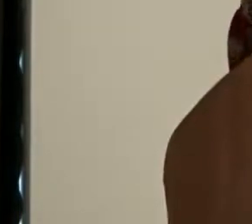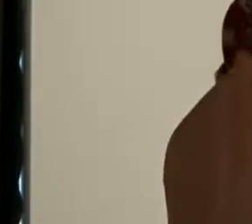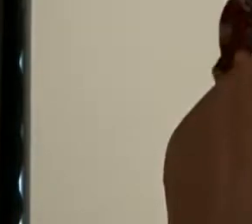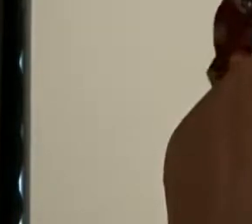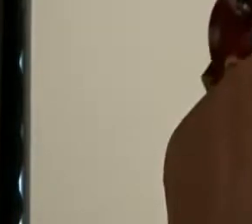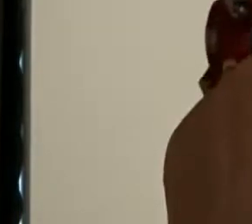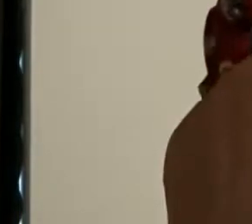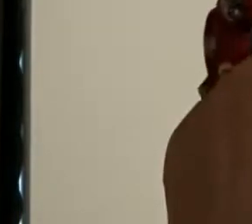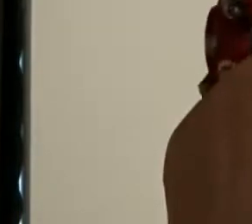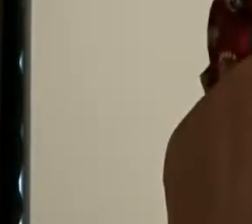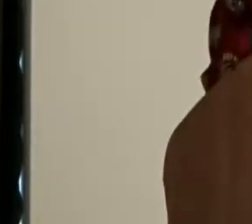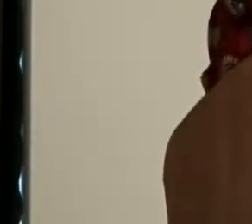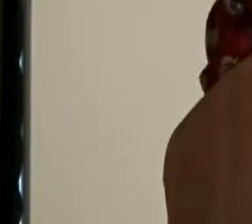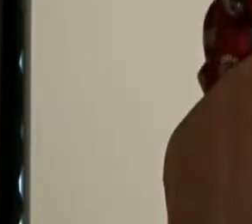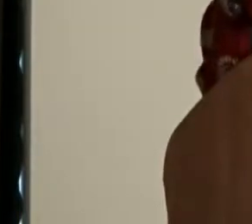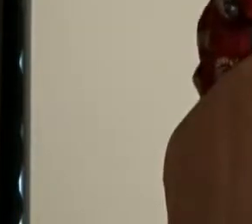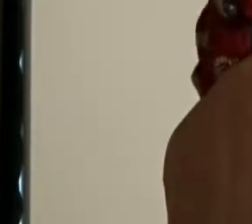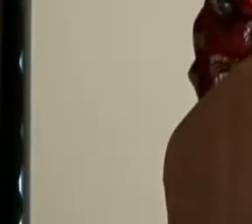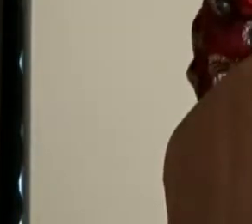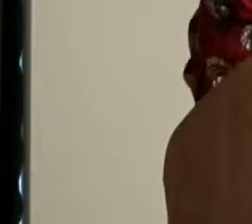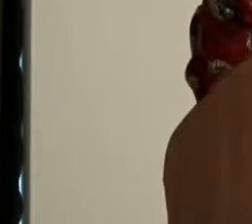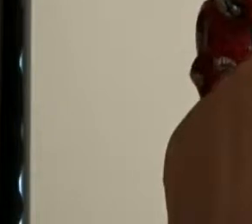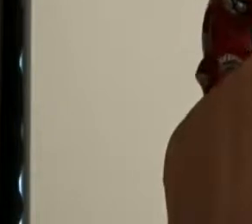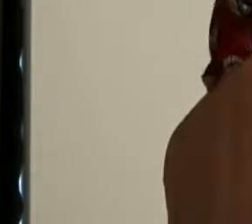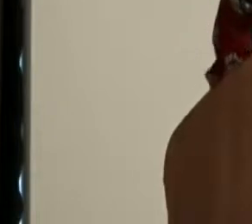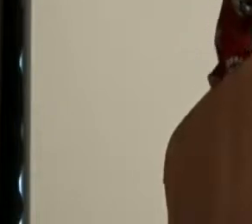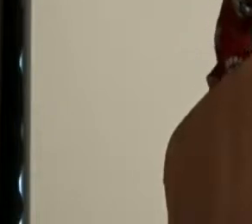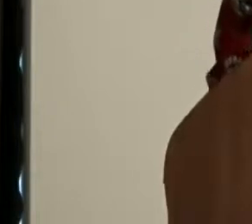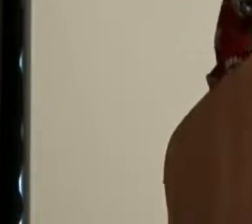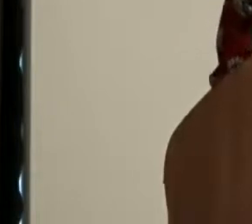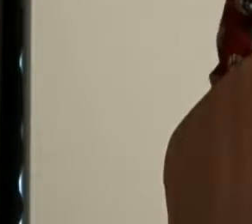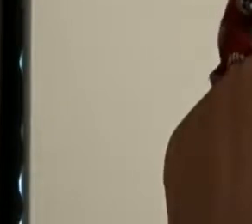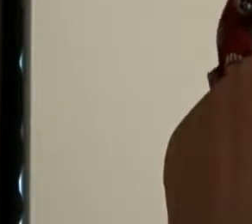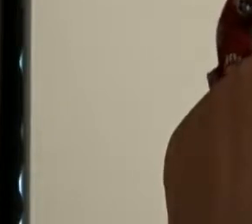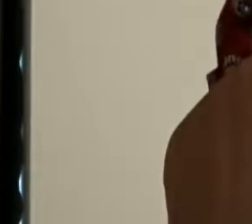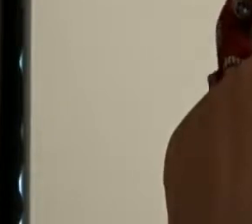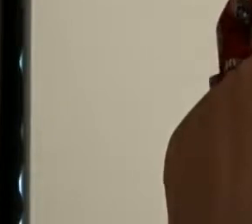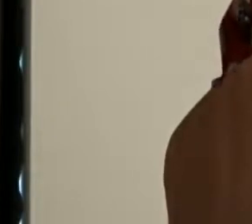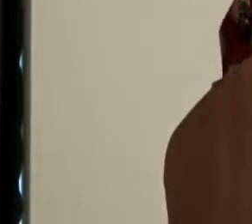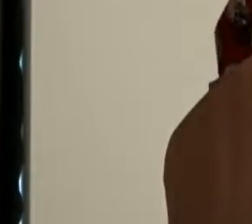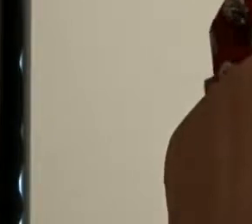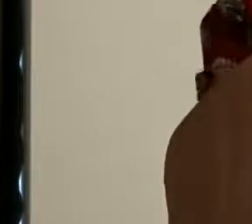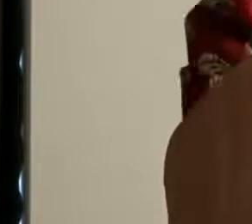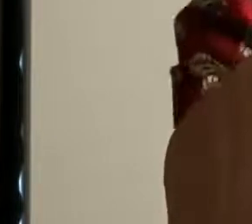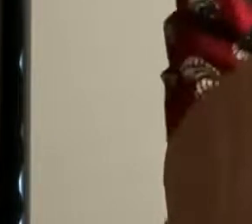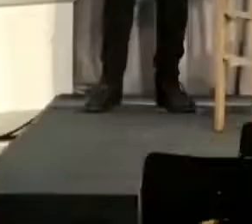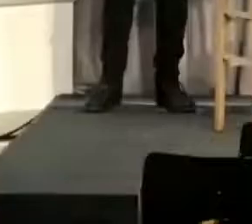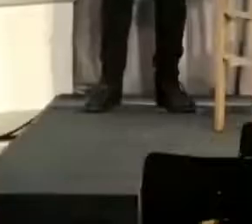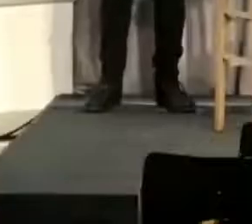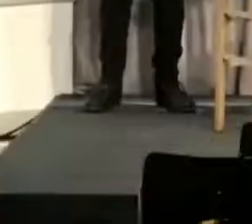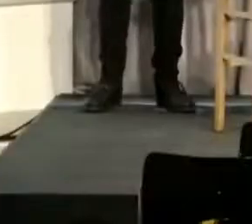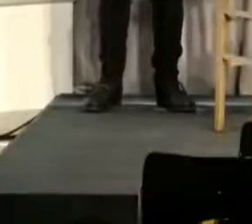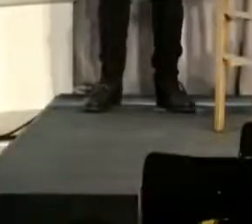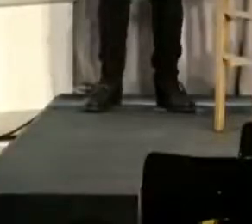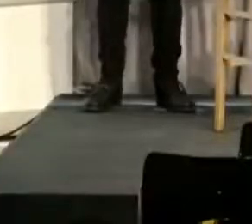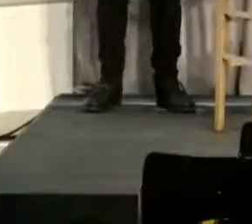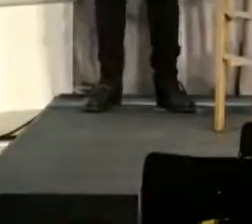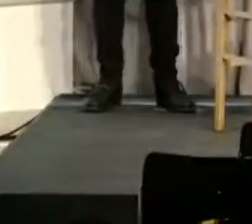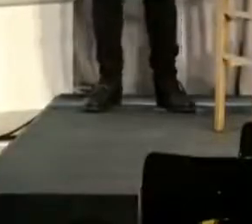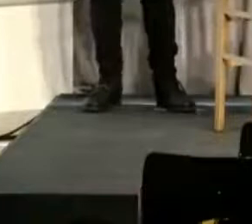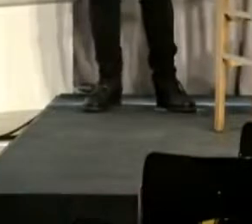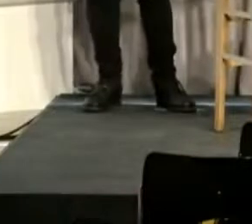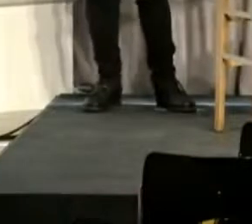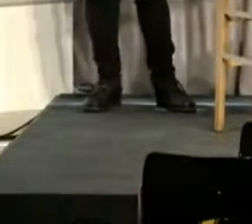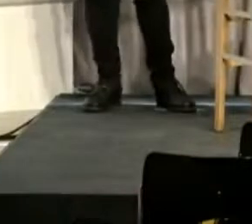testimony of Dr. Wende Marshall, a professor at Temple University. Thank you very much.